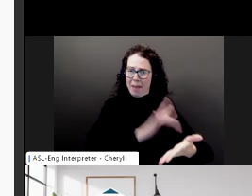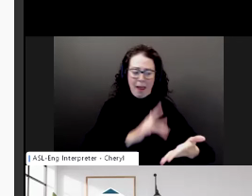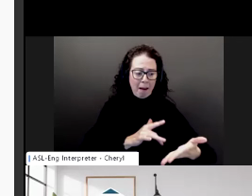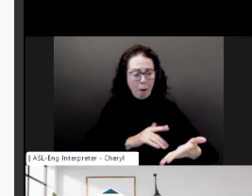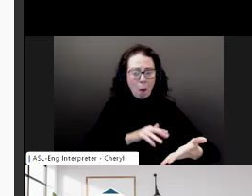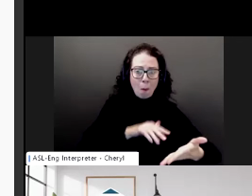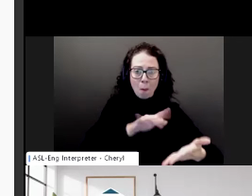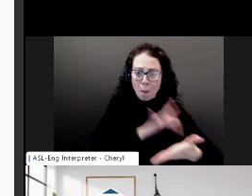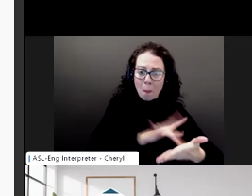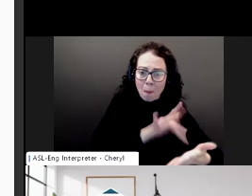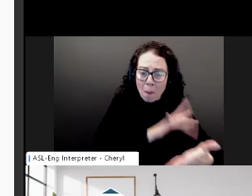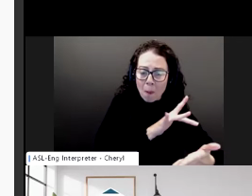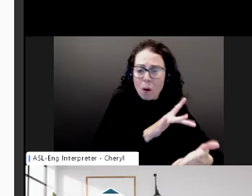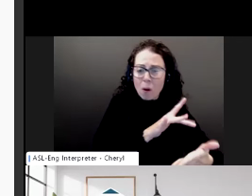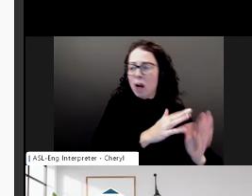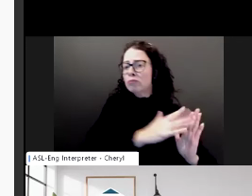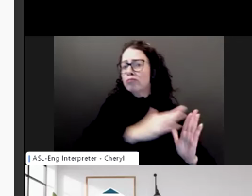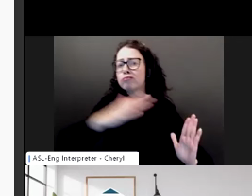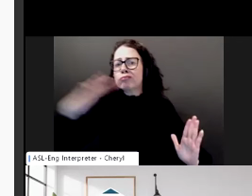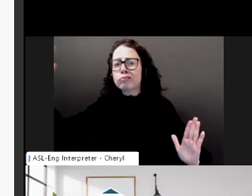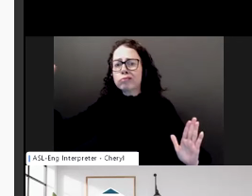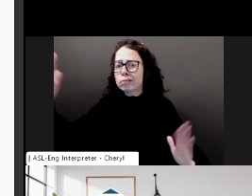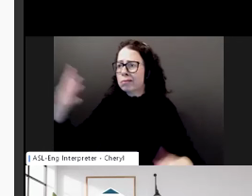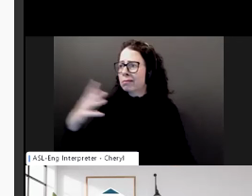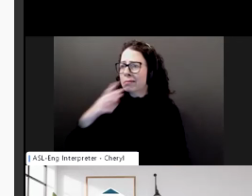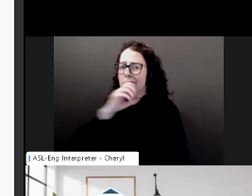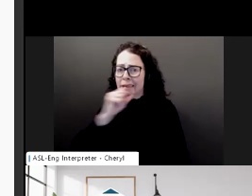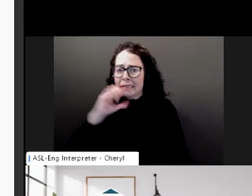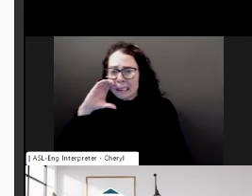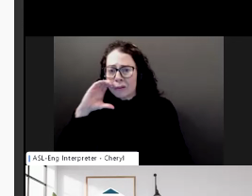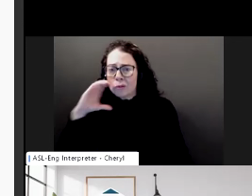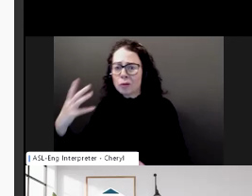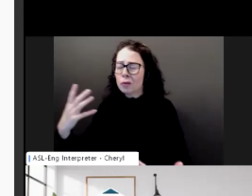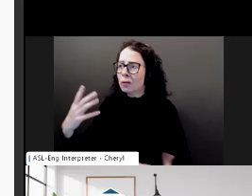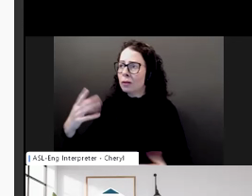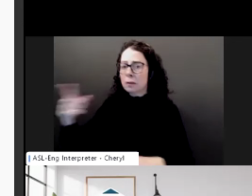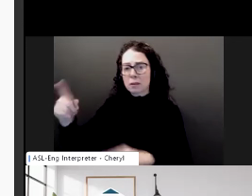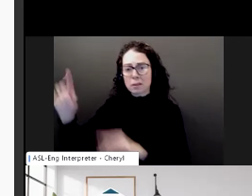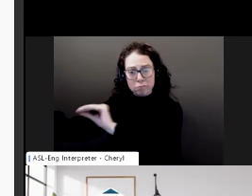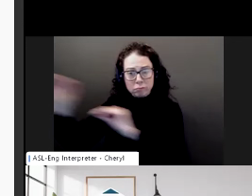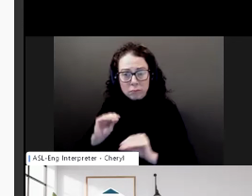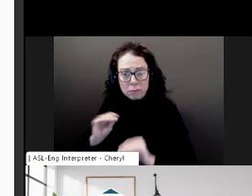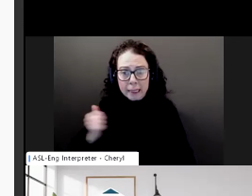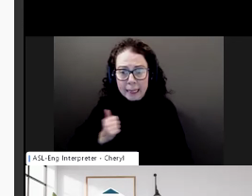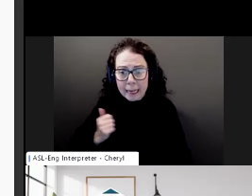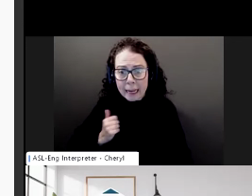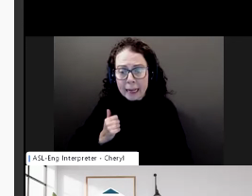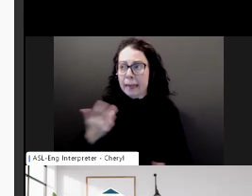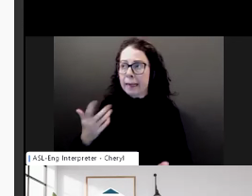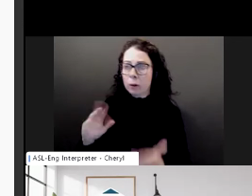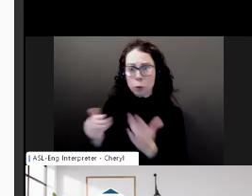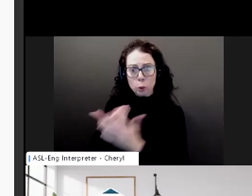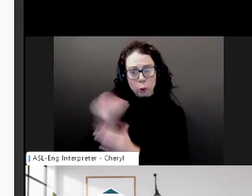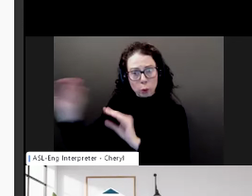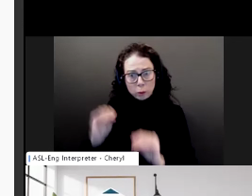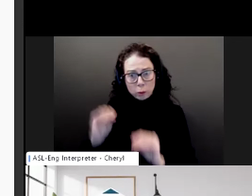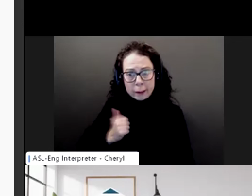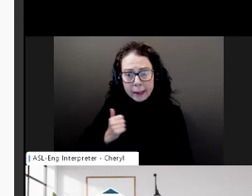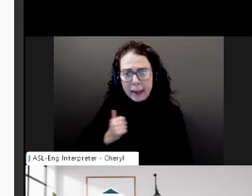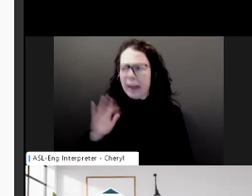online banking or online shopping, newcomers who are just arriving in Canada. We try to make sure that everybody has access to